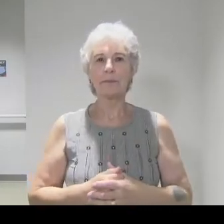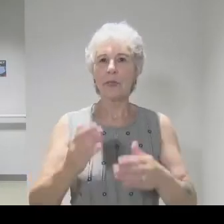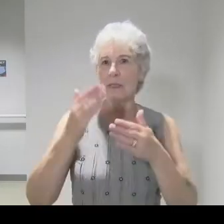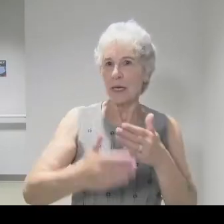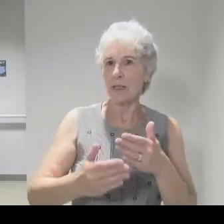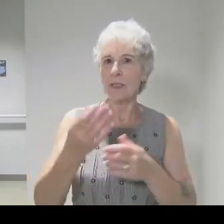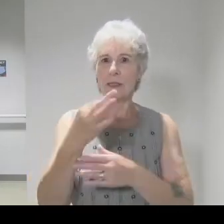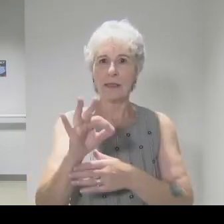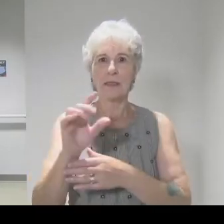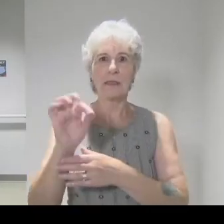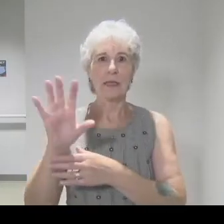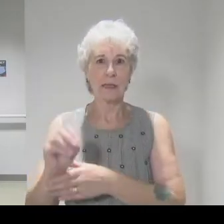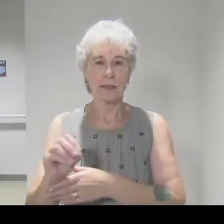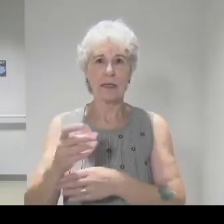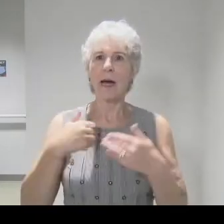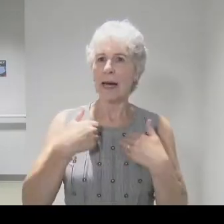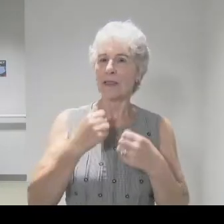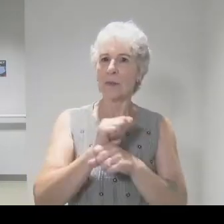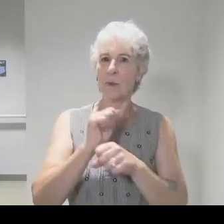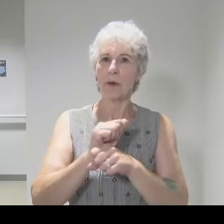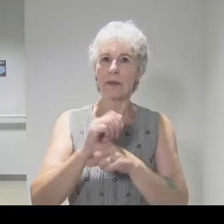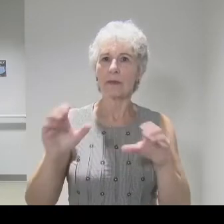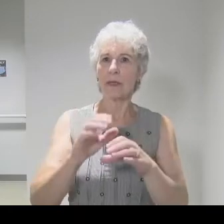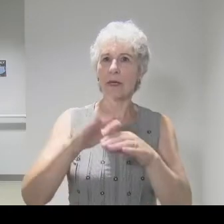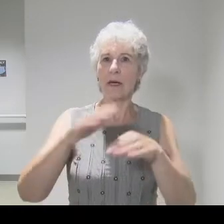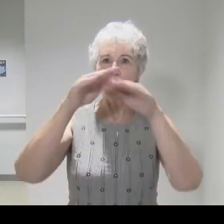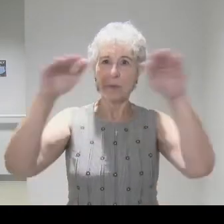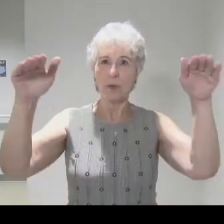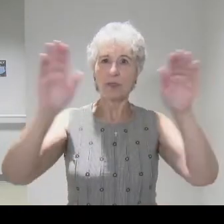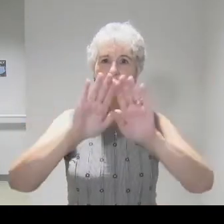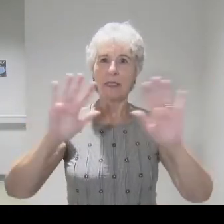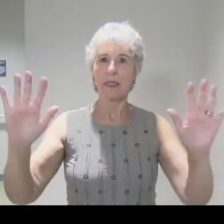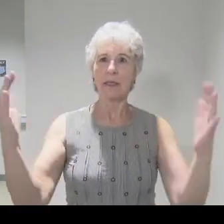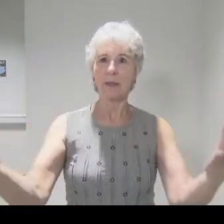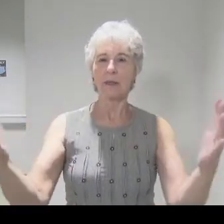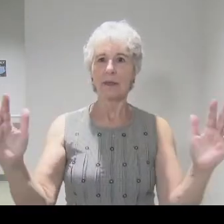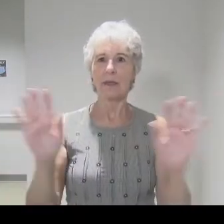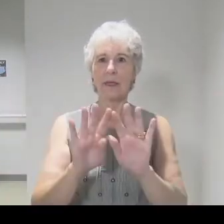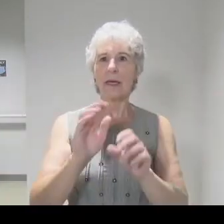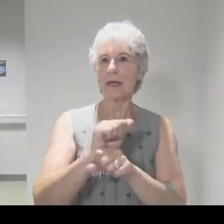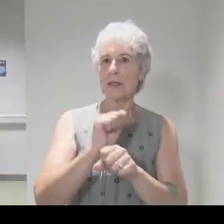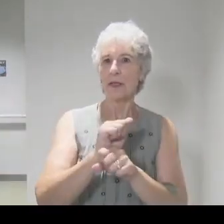of the 1990s, I had some work done on that porch to screen it in, and the contractor